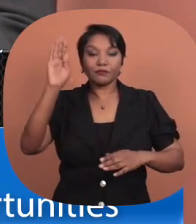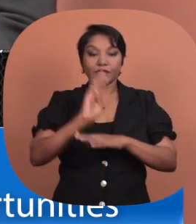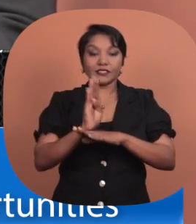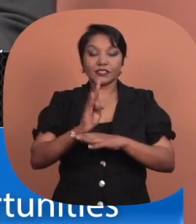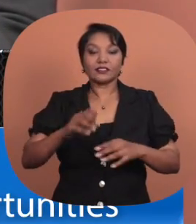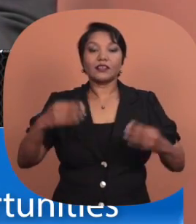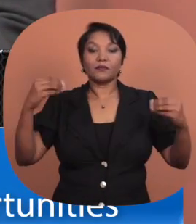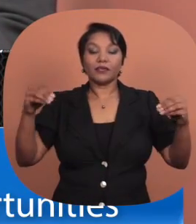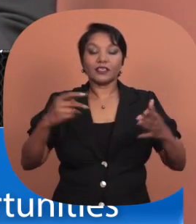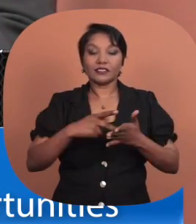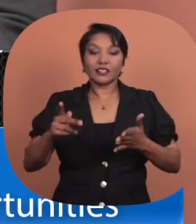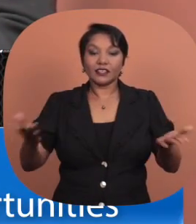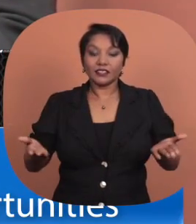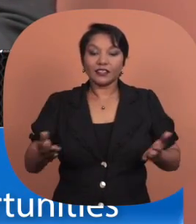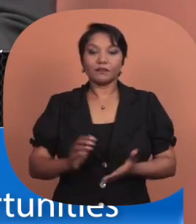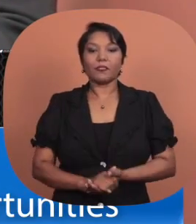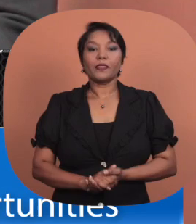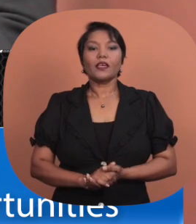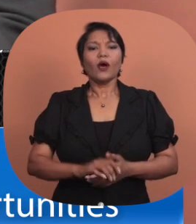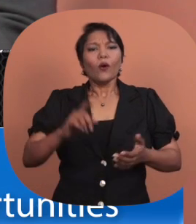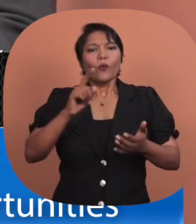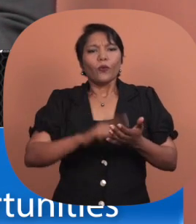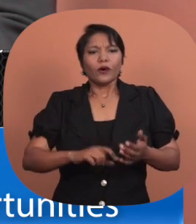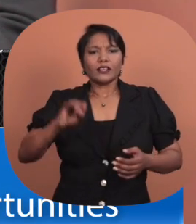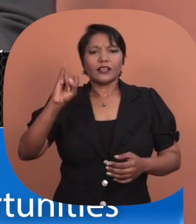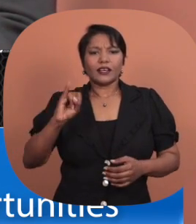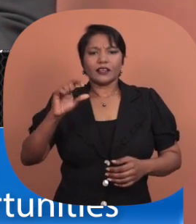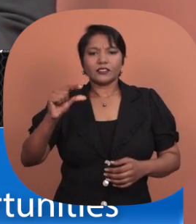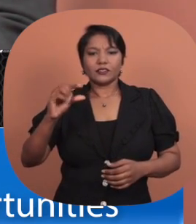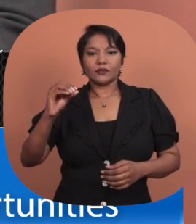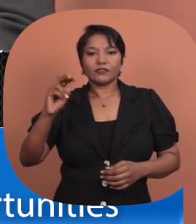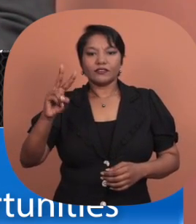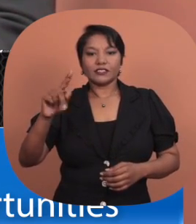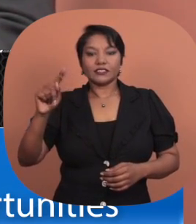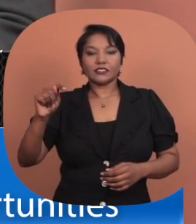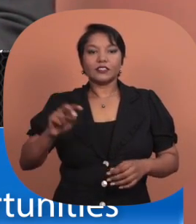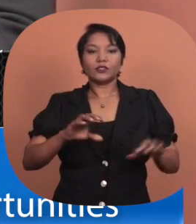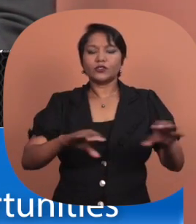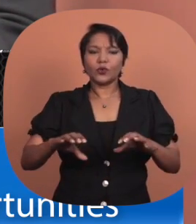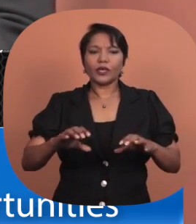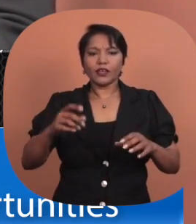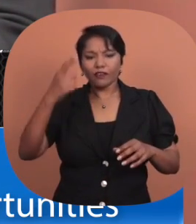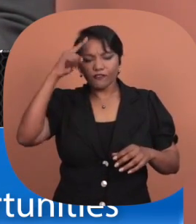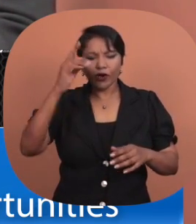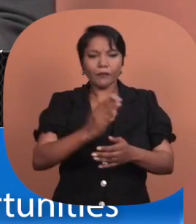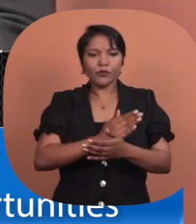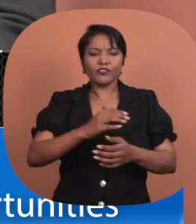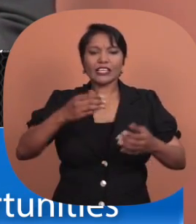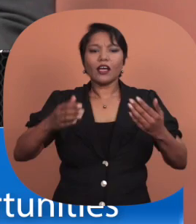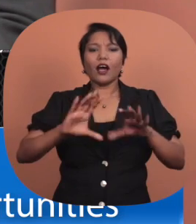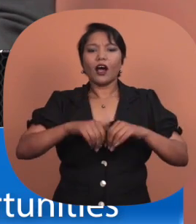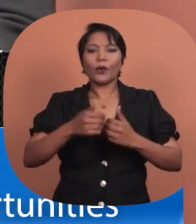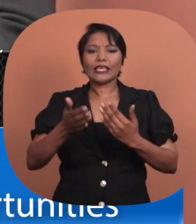opportunities for Trinidad and Tobago to improve as per Global Competitive Index is the ease of doing business.